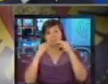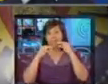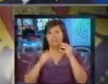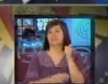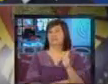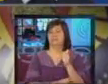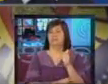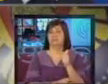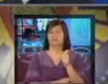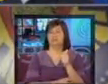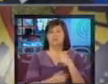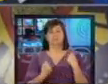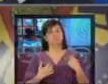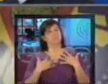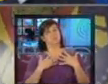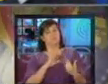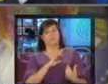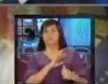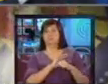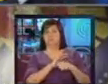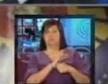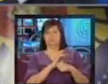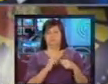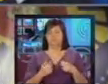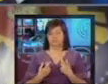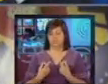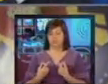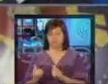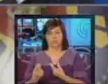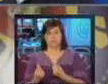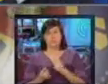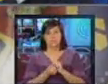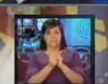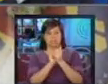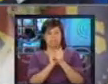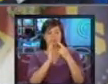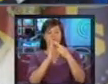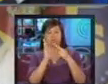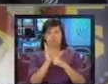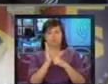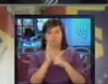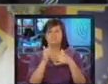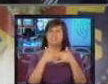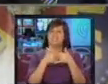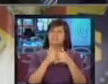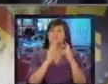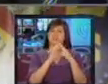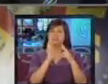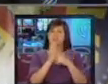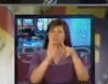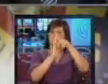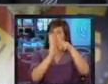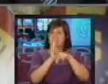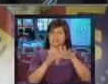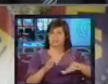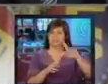wow. I'm impressed. Professor, actually, what he's doing is he's changing the rules of the game. And